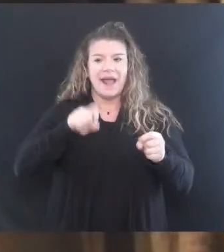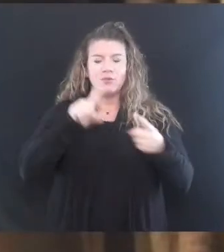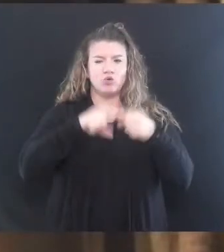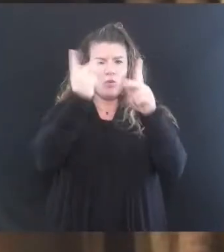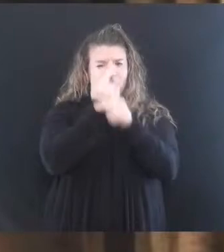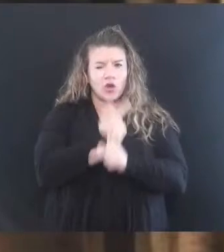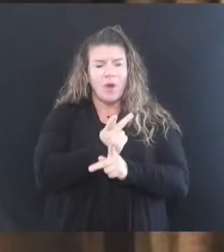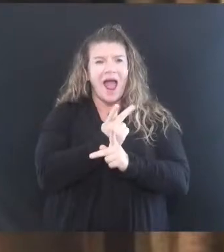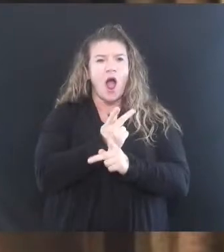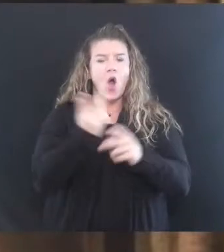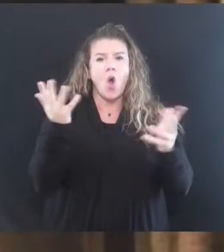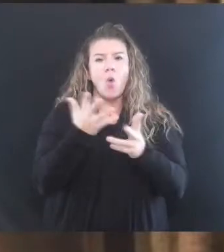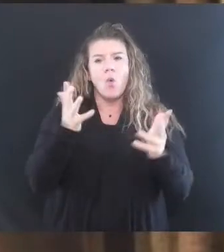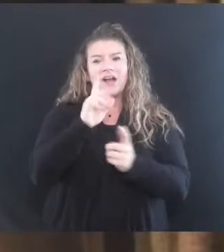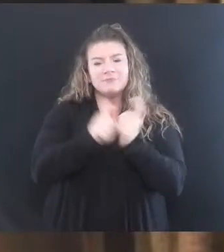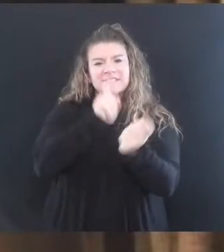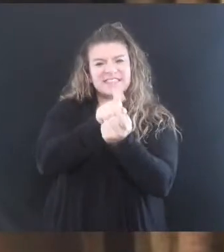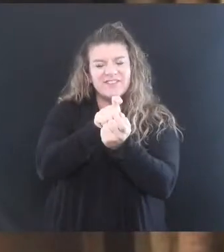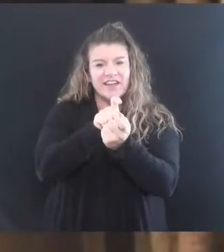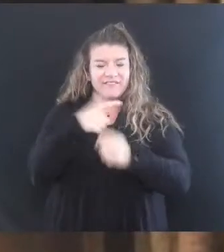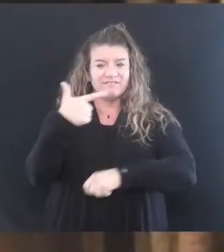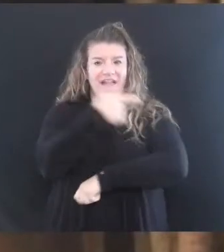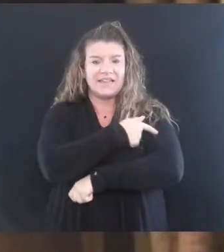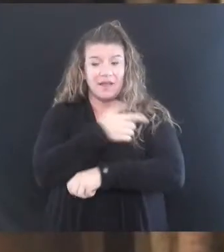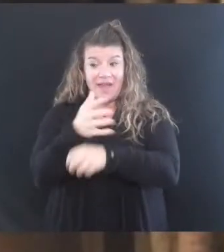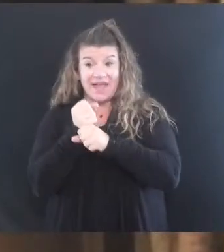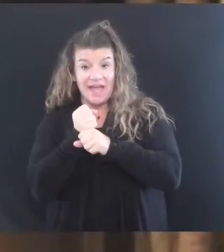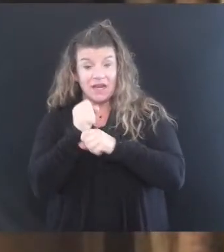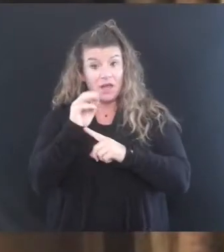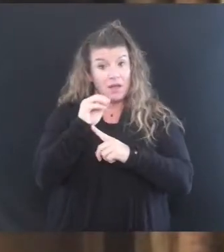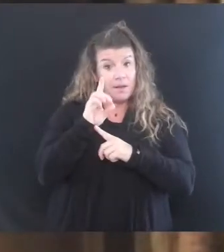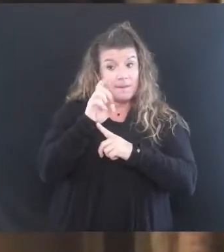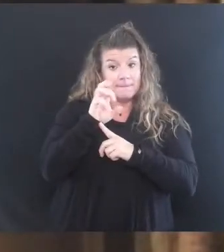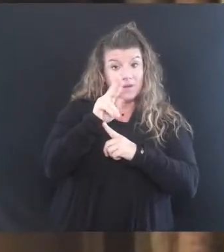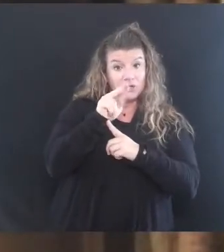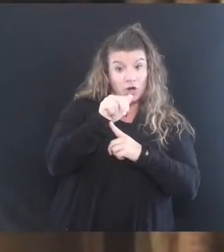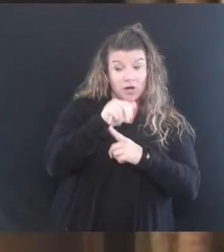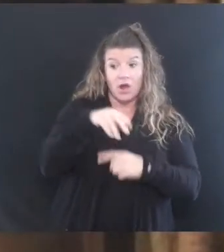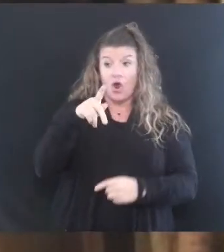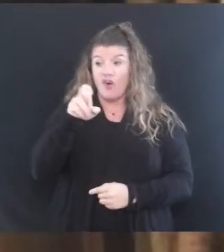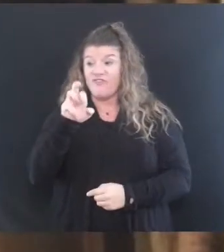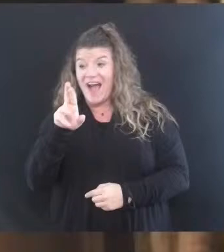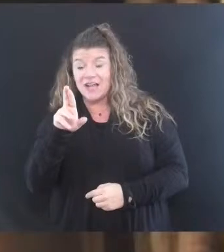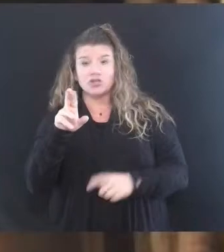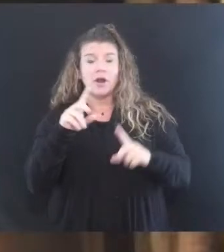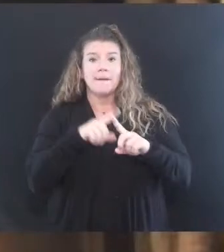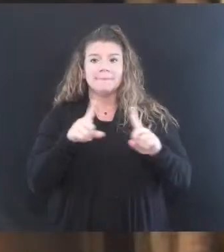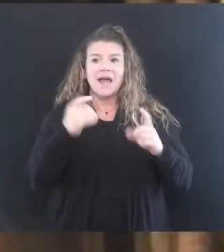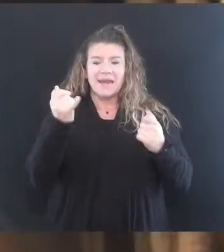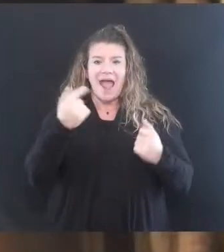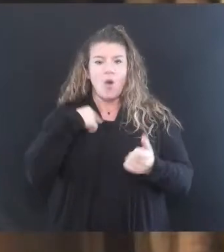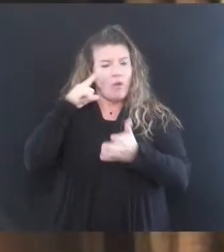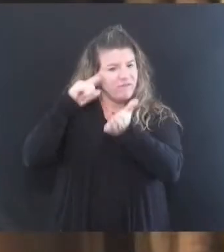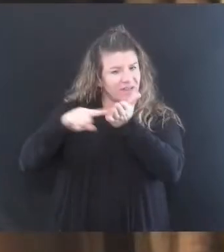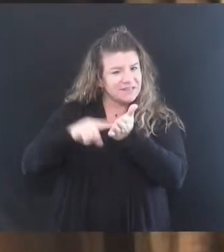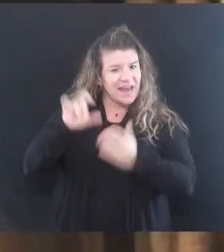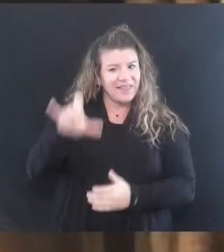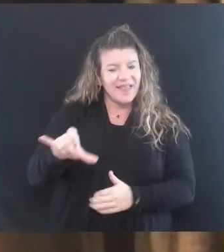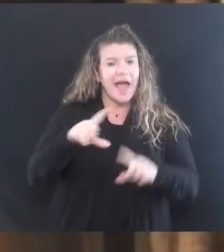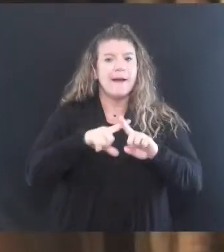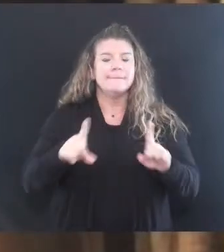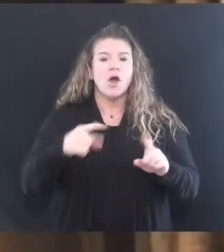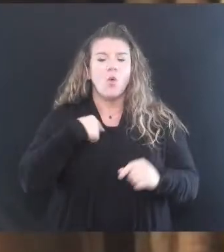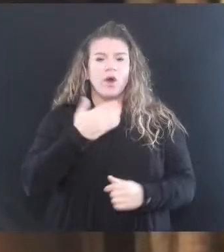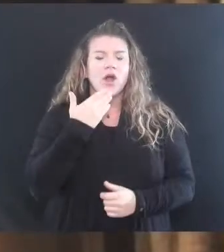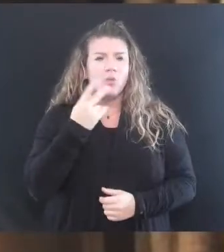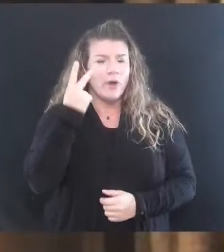delineate what source of vaccine did they get, Moderna or did they get Pfizer, although we're looking at that. But we are